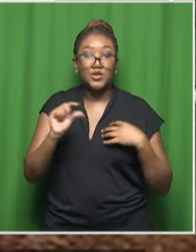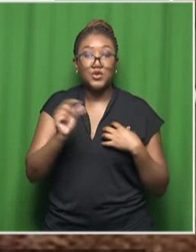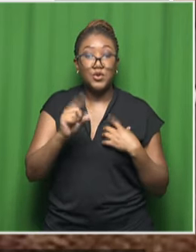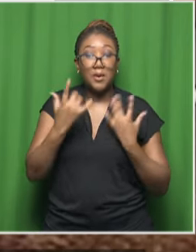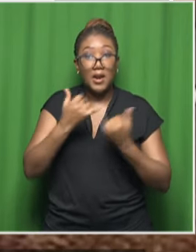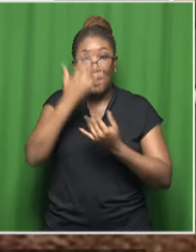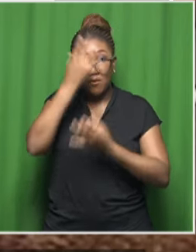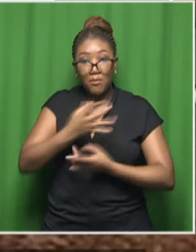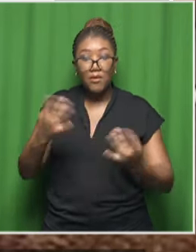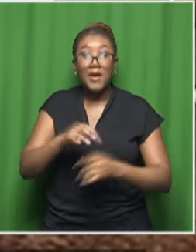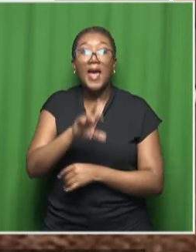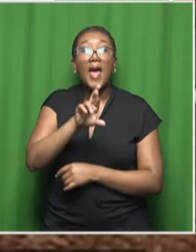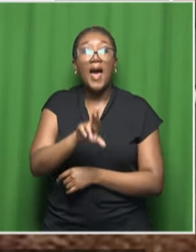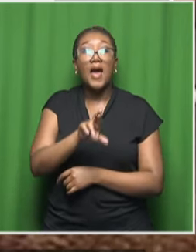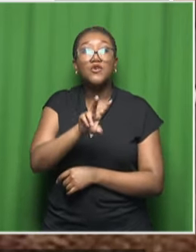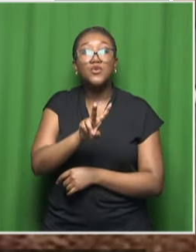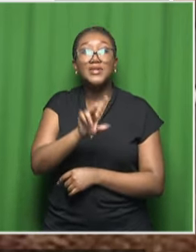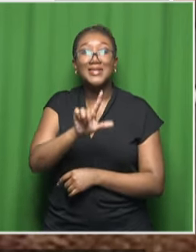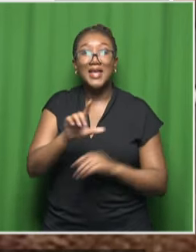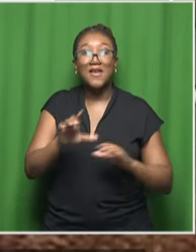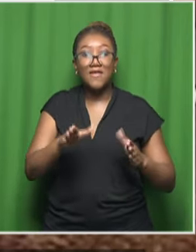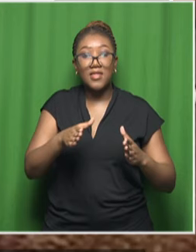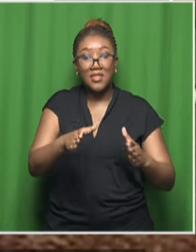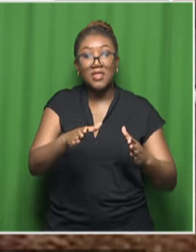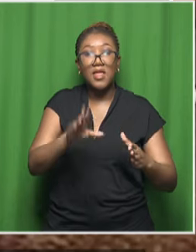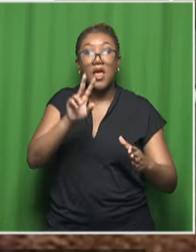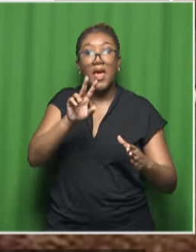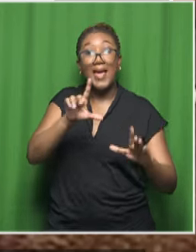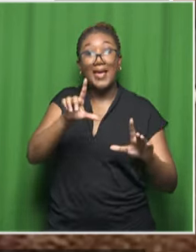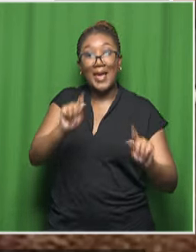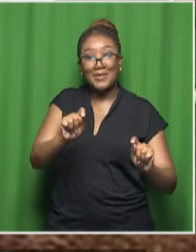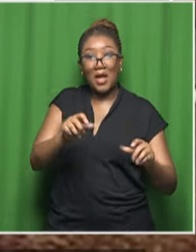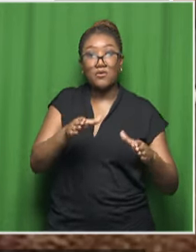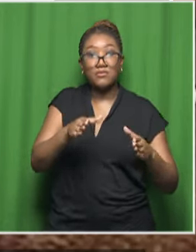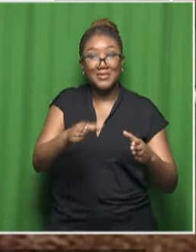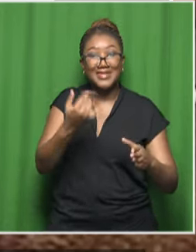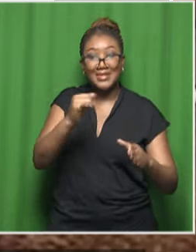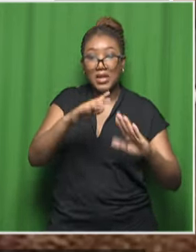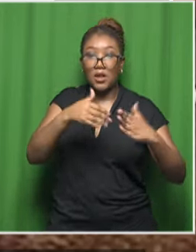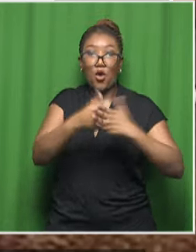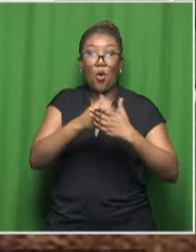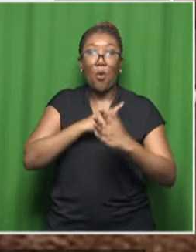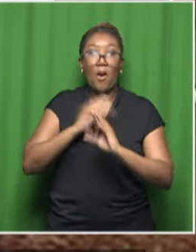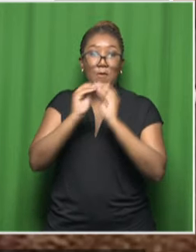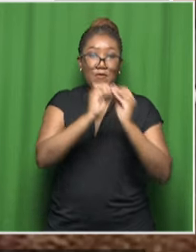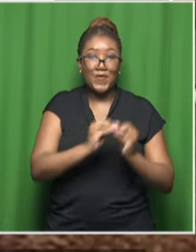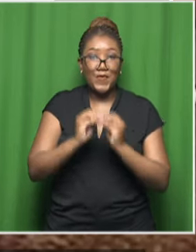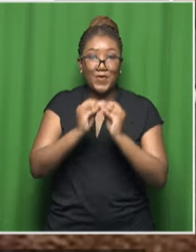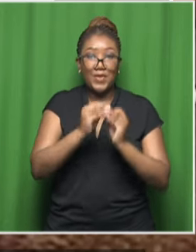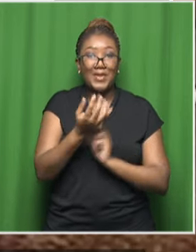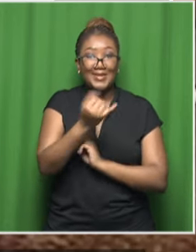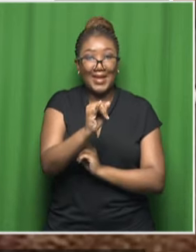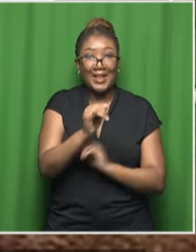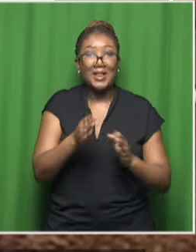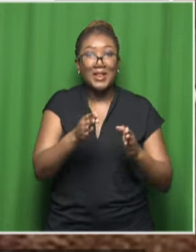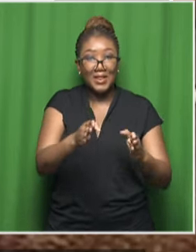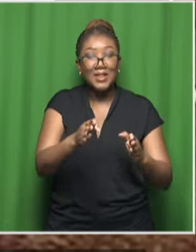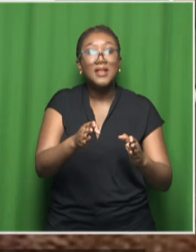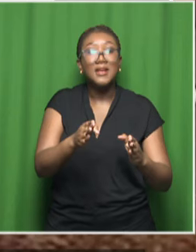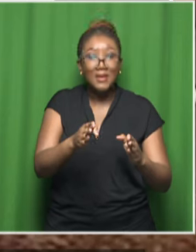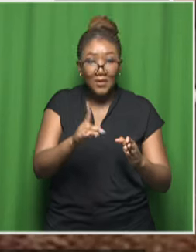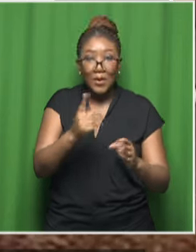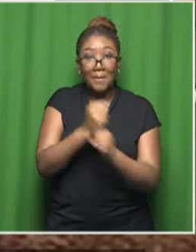though. The R27, the West Coast Road north of Cape Town, still closed for emergency repair works between Veldtrift and Vredenburg. So if